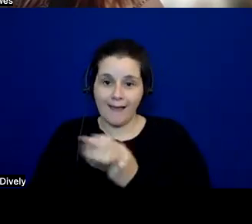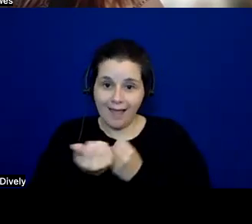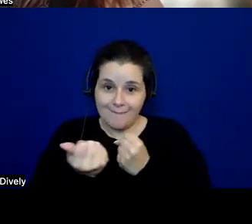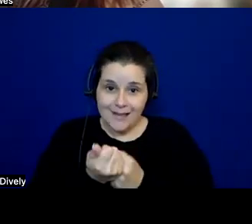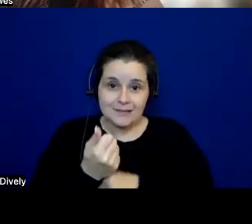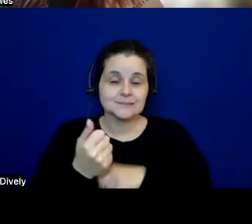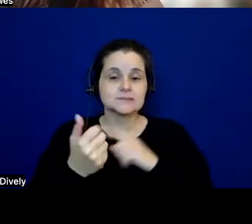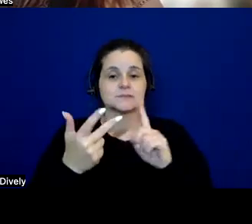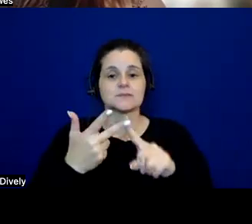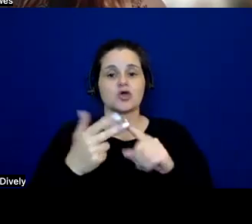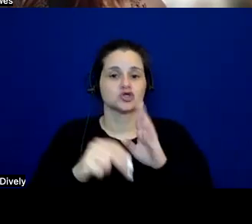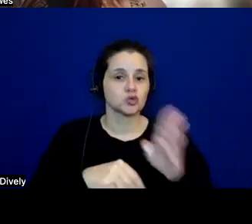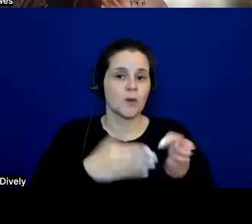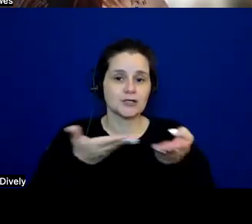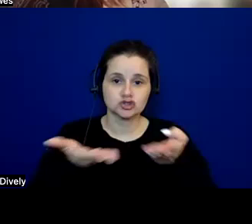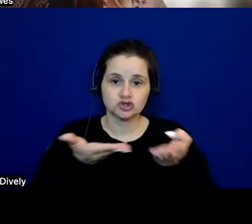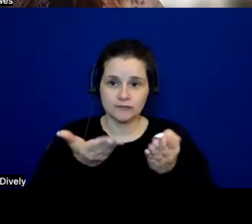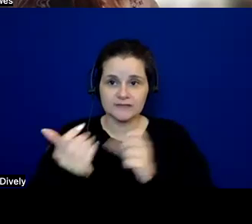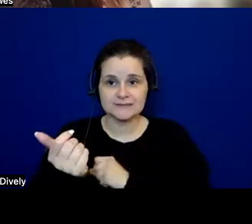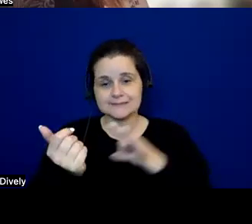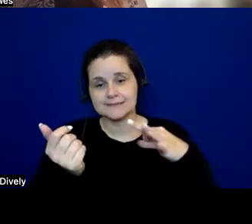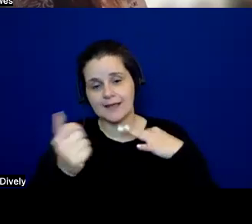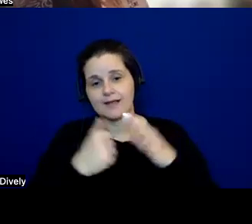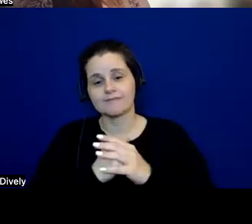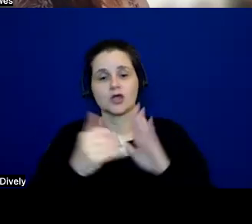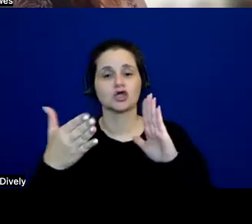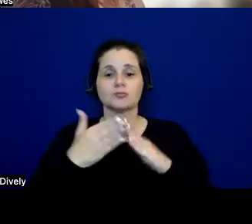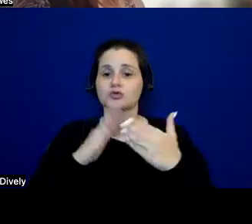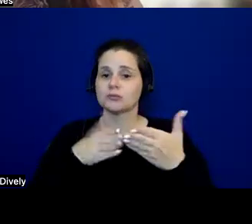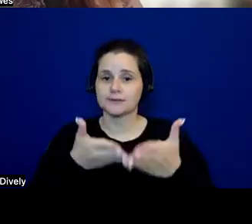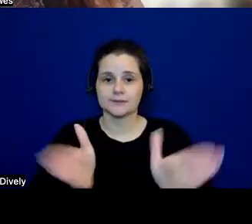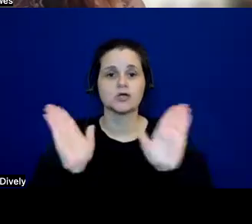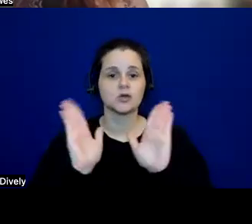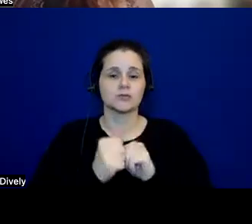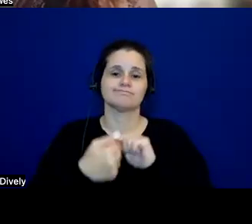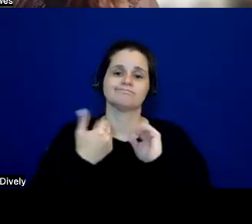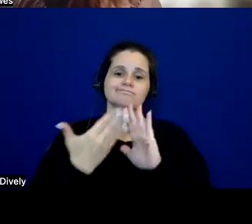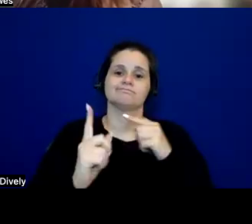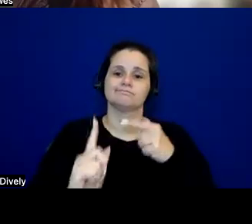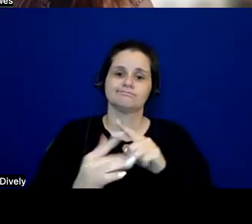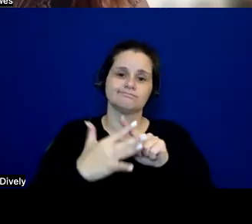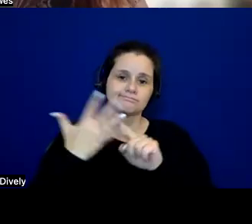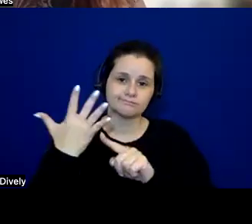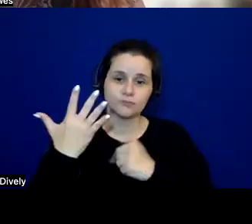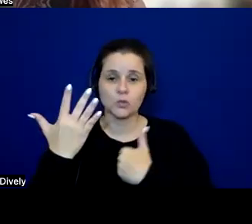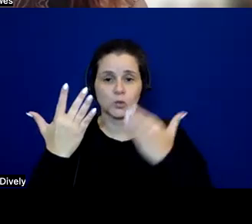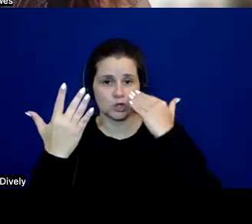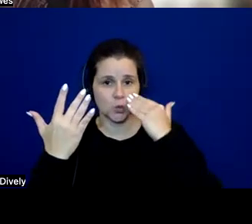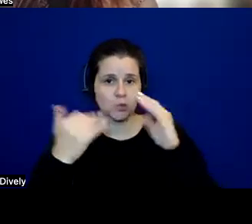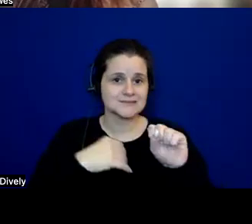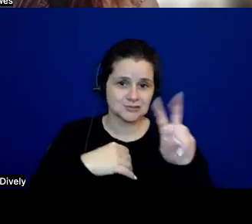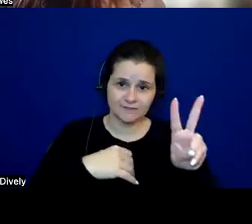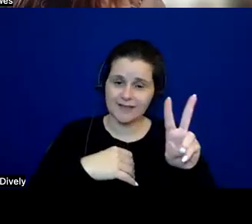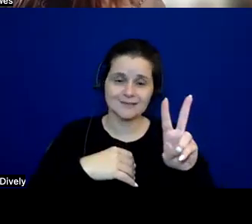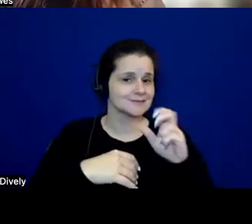or direct service staff, a community in general in addressing these things, we know that sexual violence does